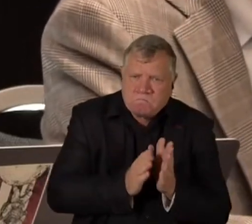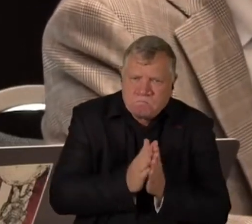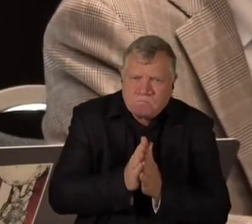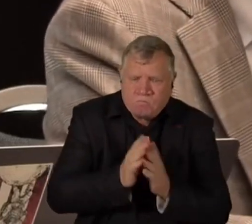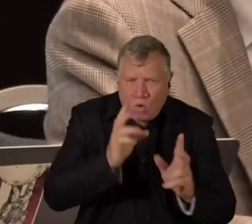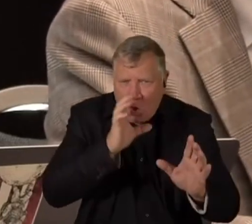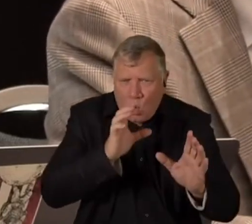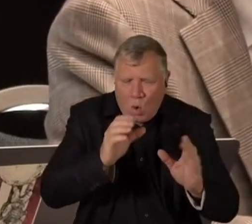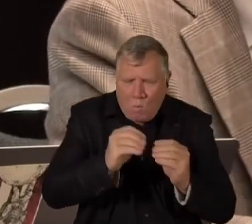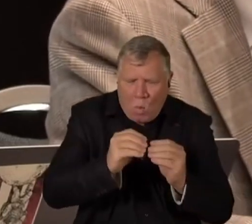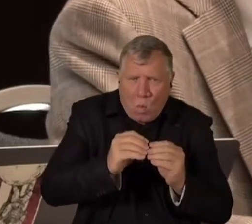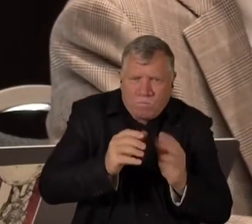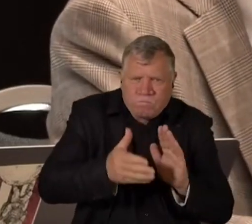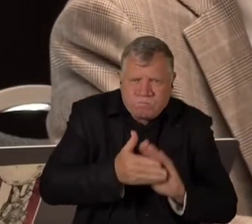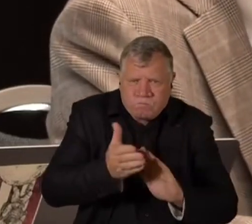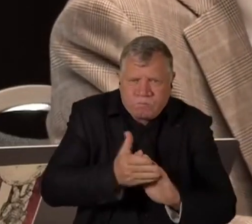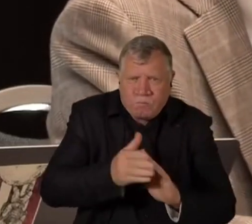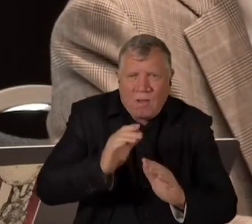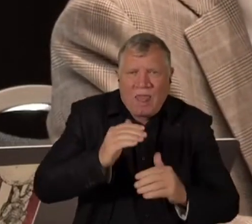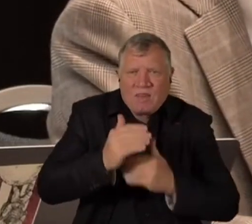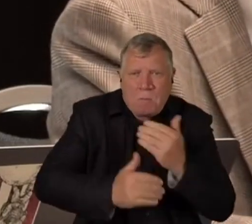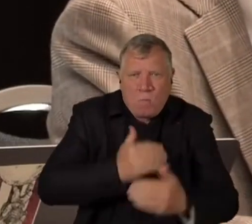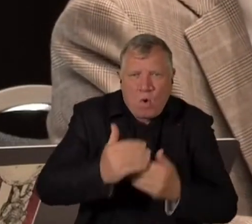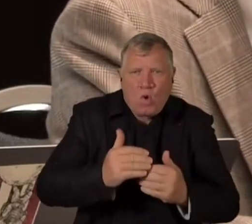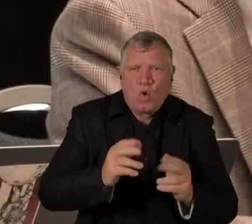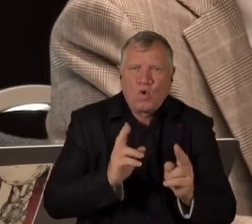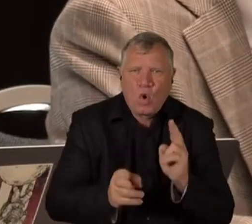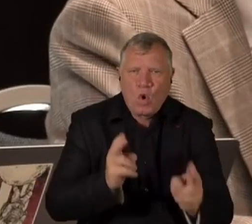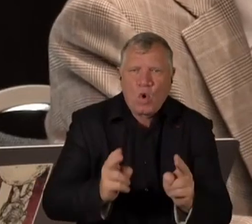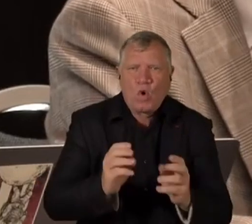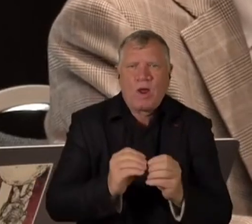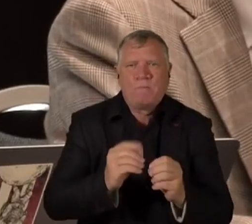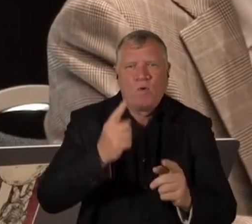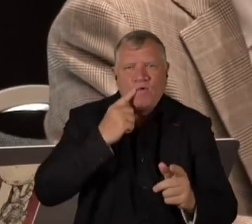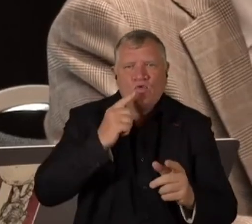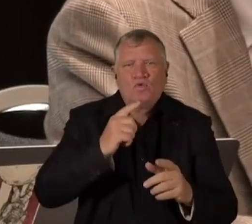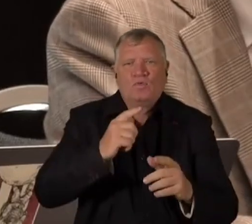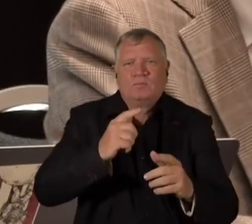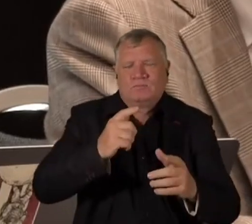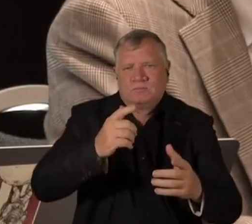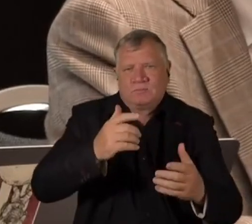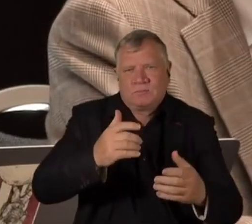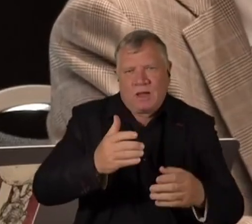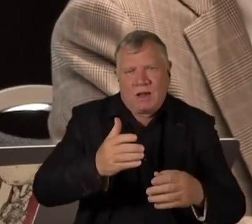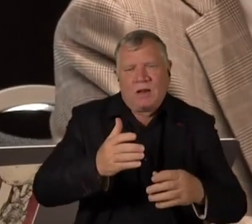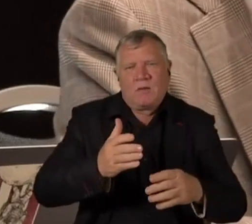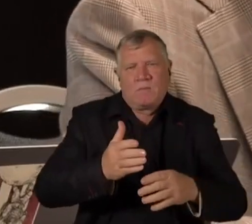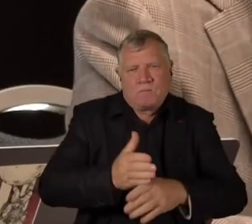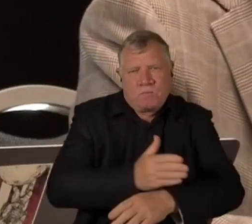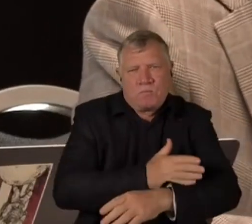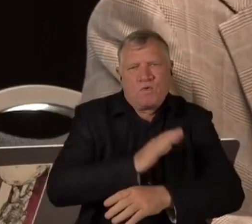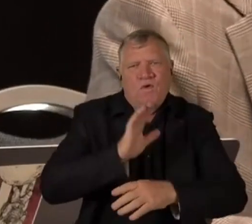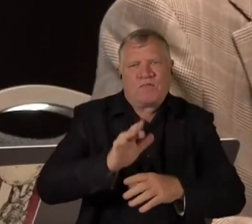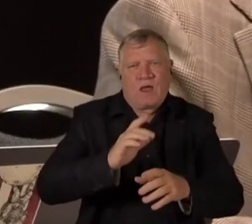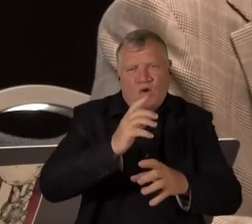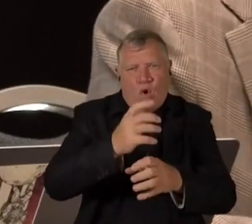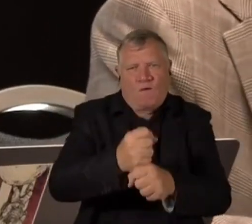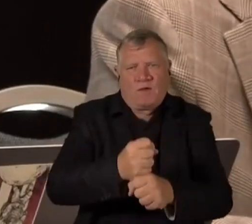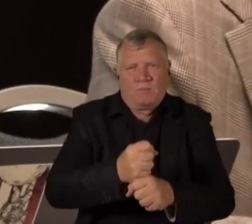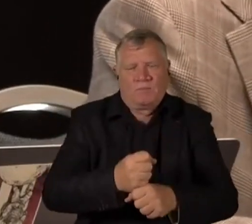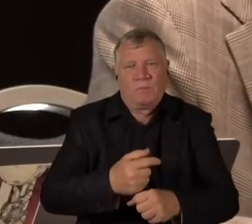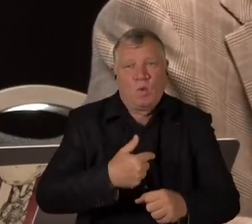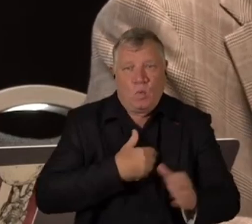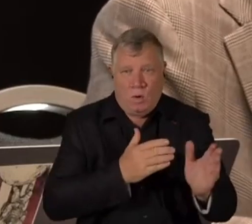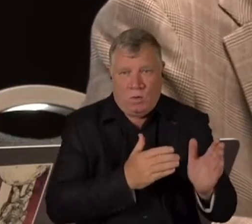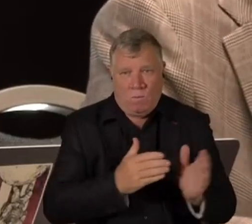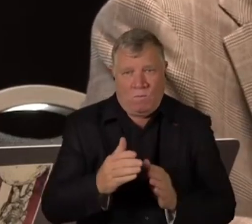our disposal to speed up the pace to improve reliability. We are in the process of developing a new fiscal plan